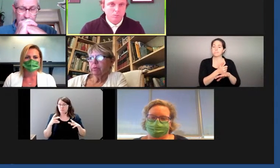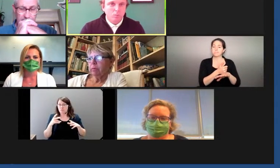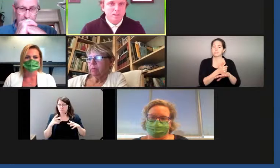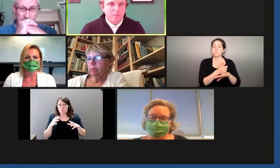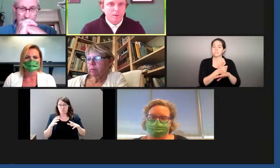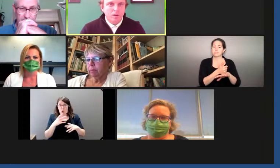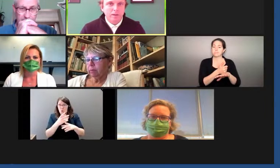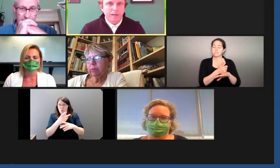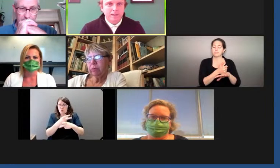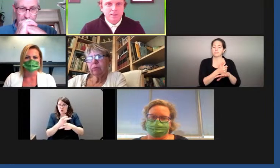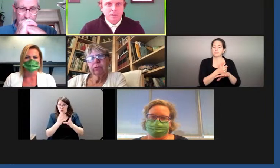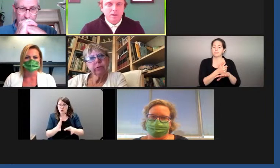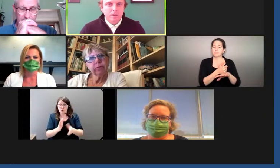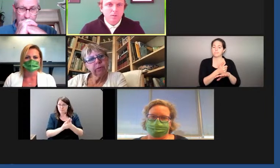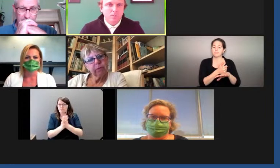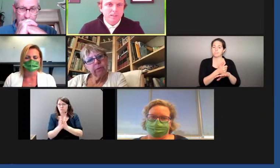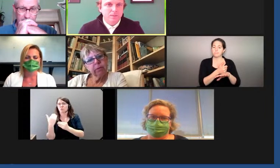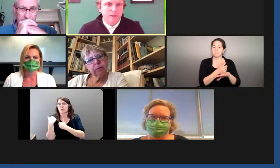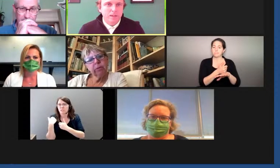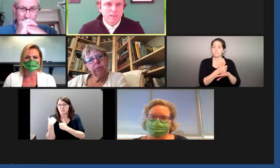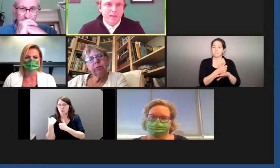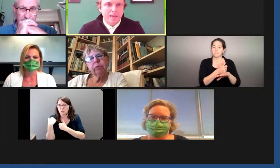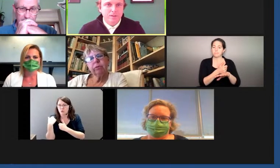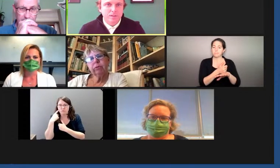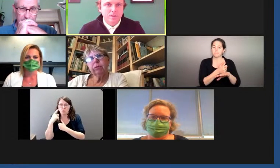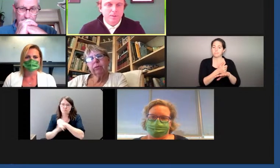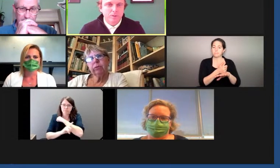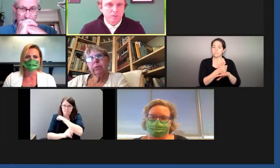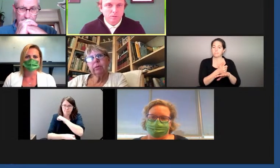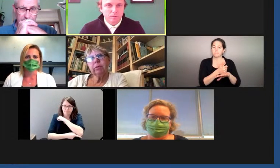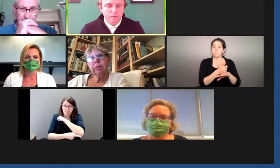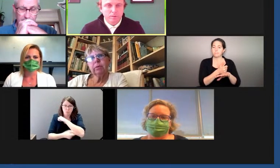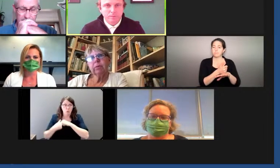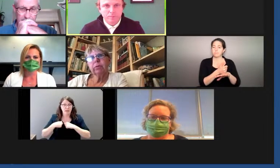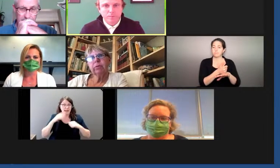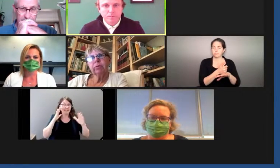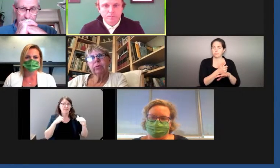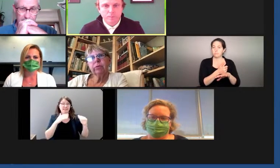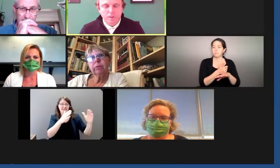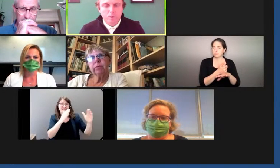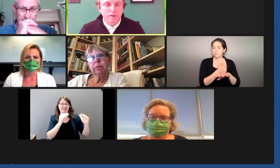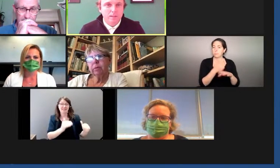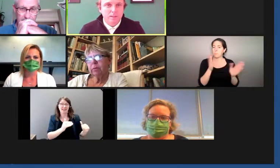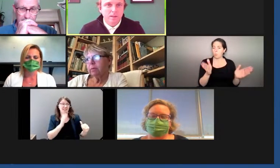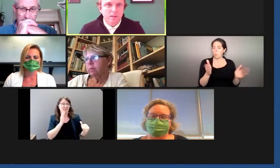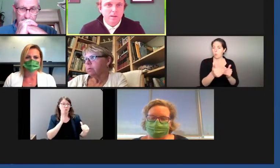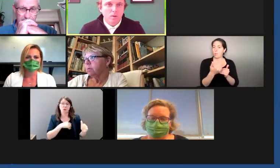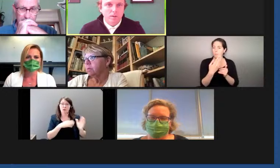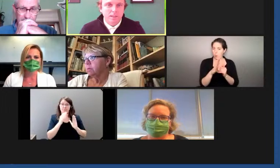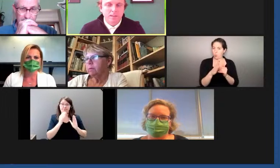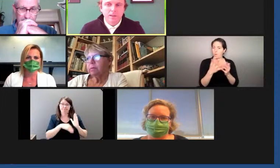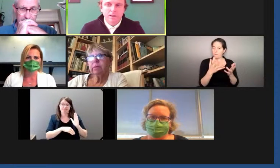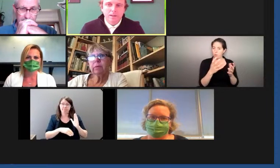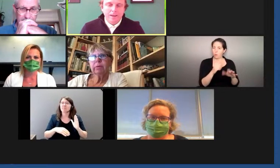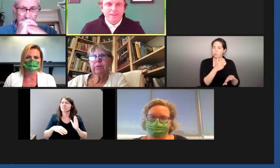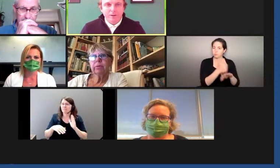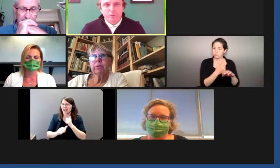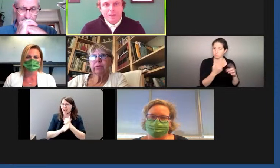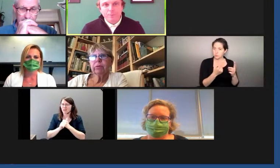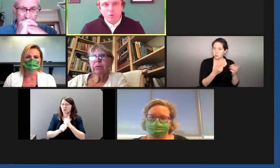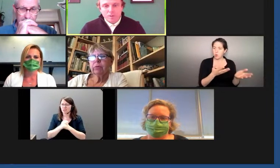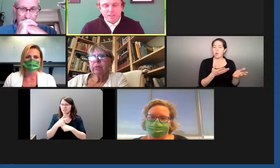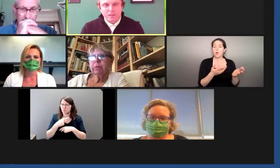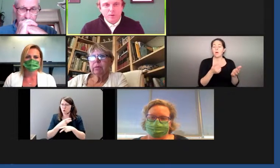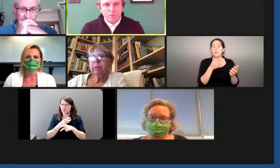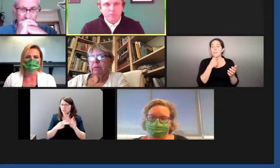then what's coming on next. We anticipate is the hazardous and special products policy. And then from